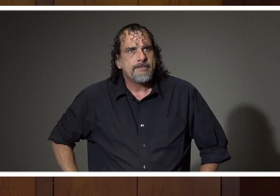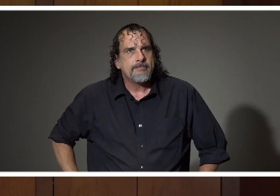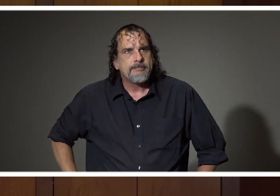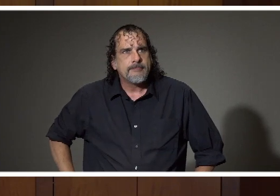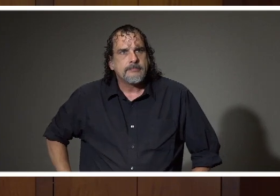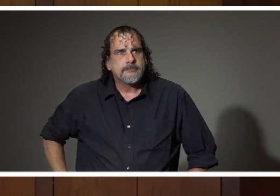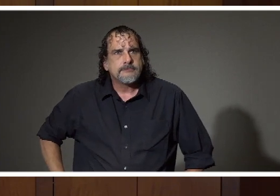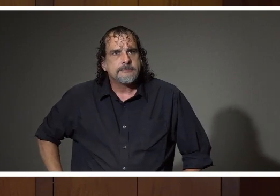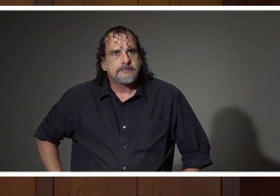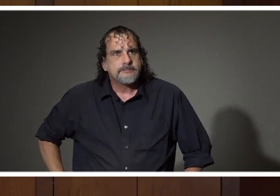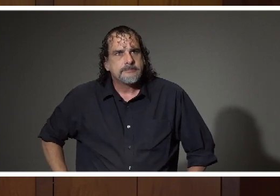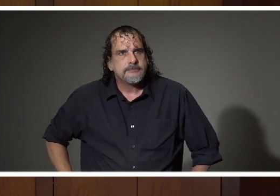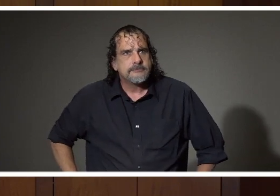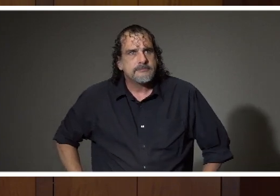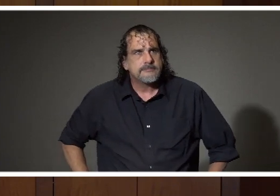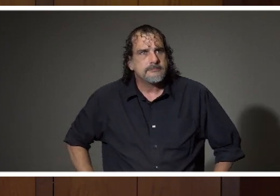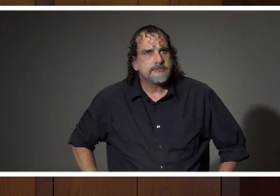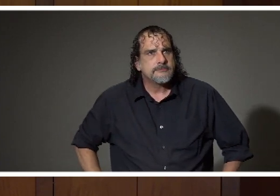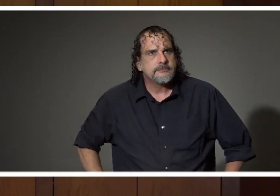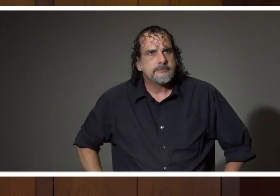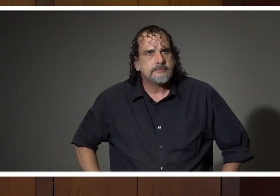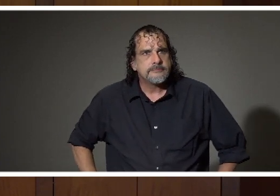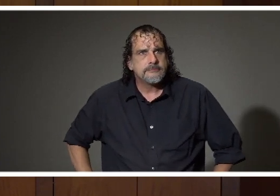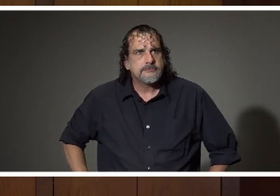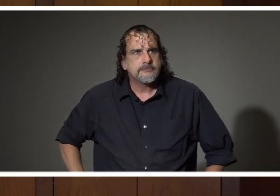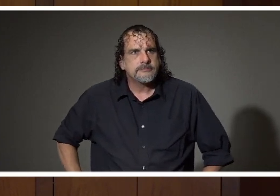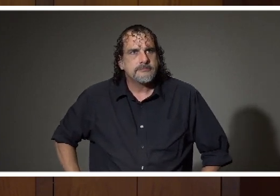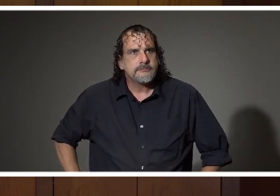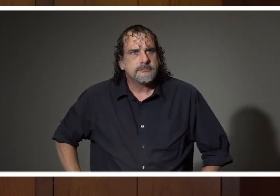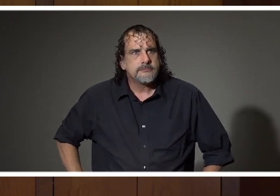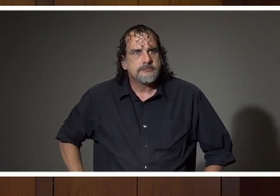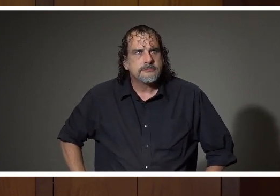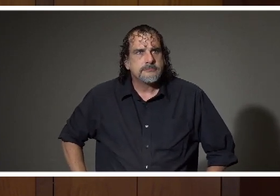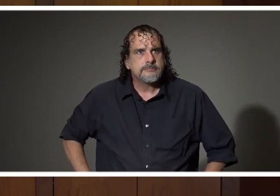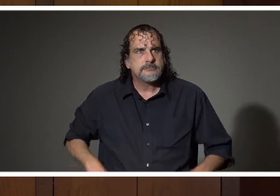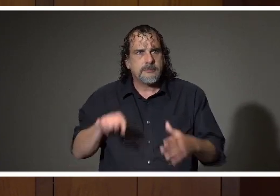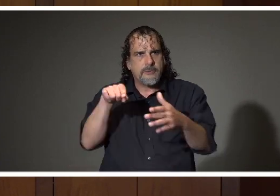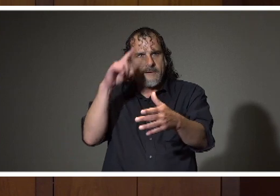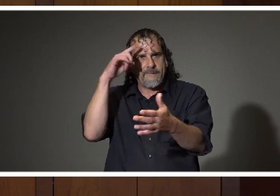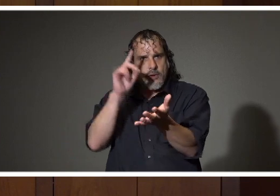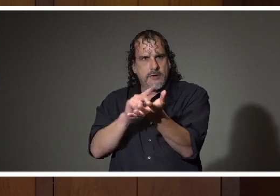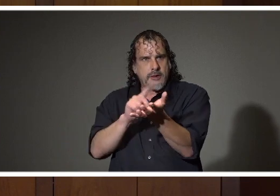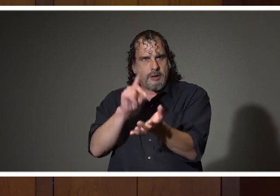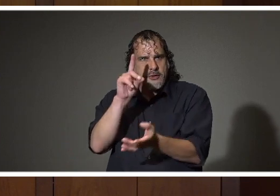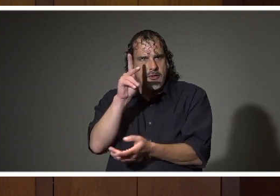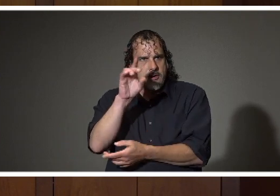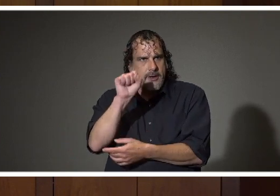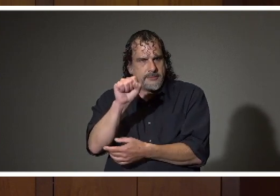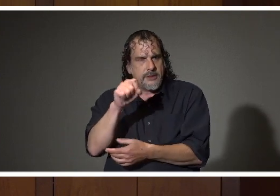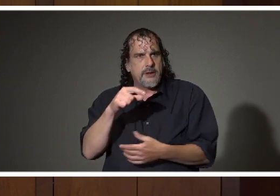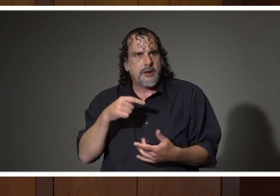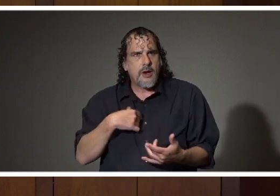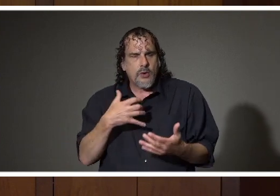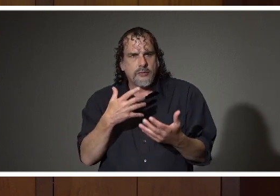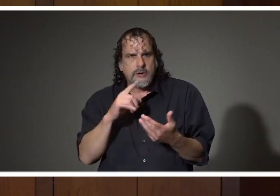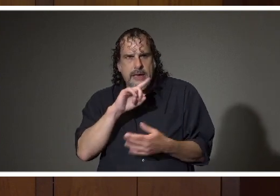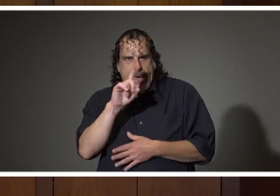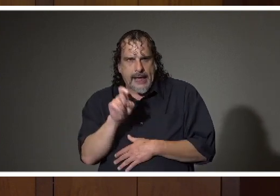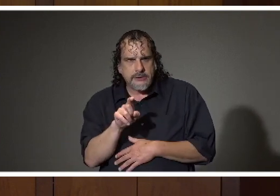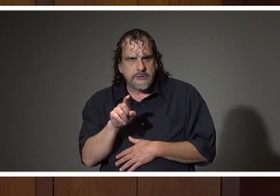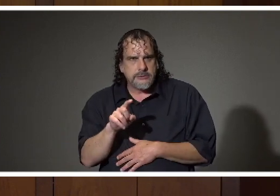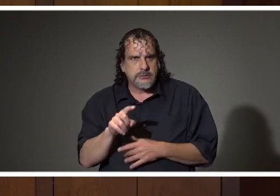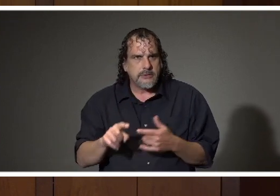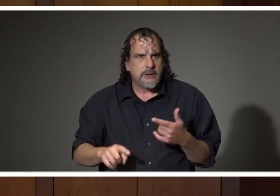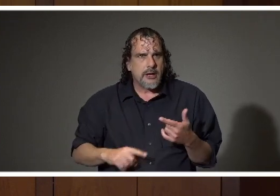has a question. Emily? Thanks. This is for Dr. Dobbs. I wanted to follow up a bit on some